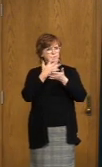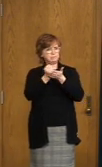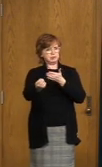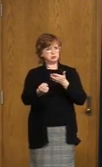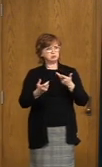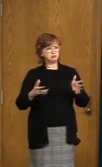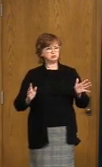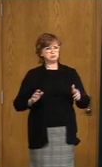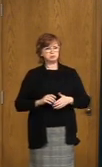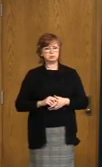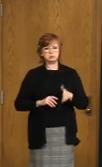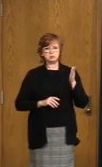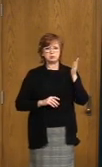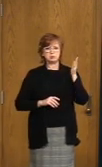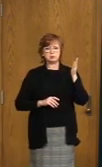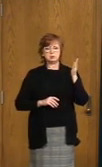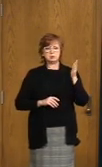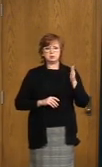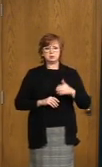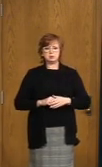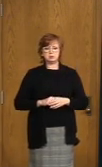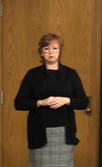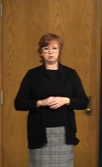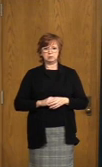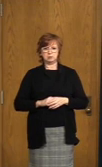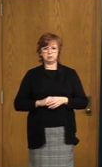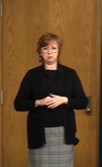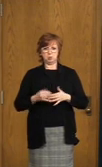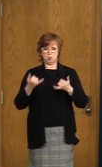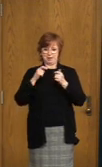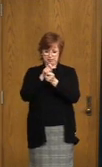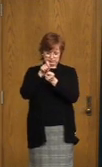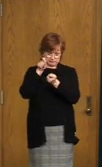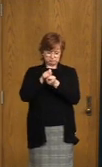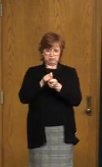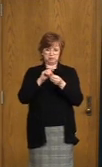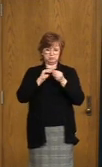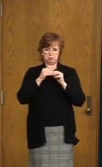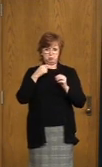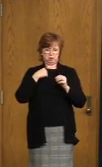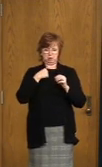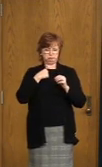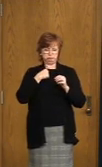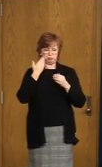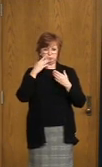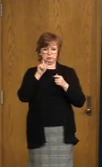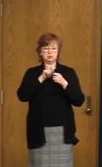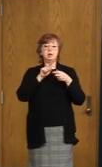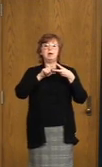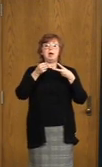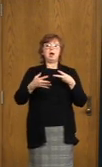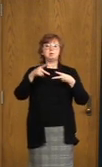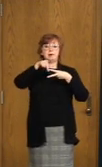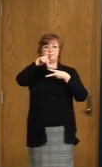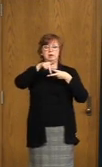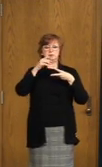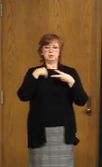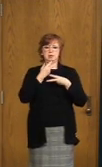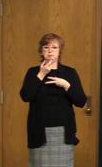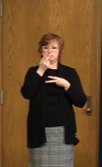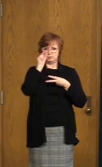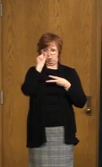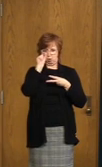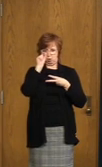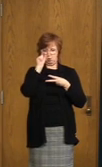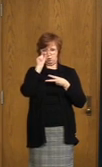communities? Sure, Premier. I don't have the exact numbers, but I can speak to it. So on the Pfizer side, we have a very small